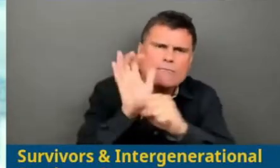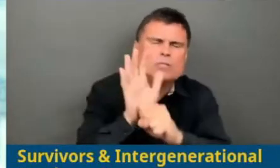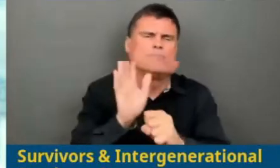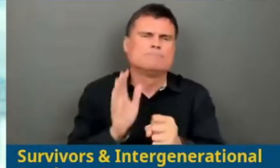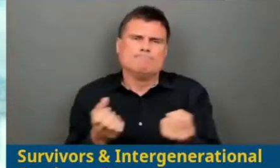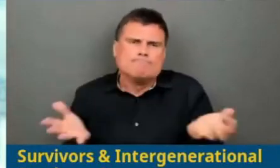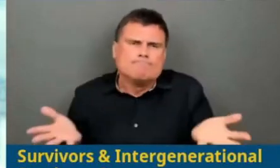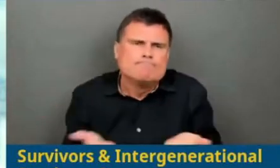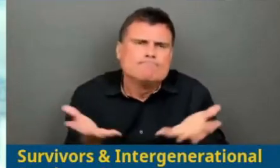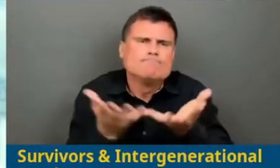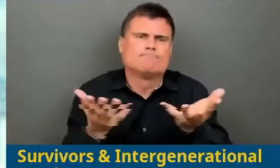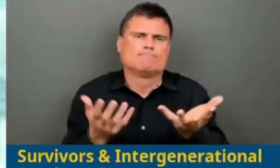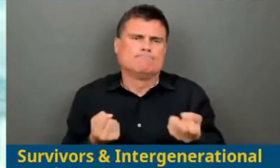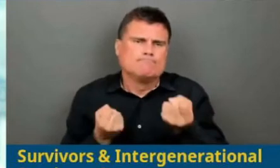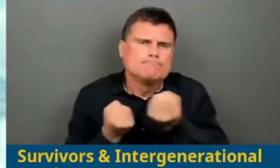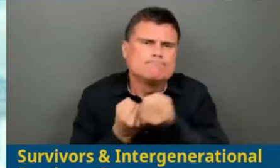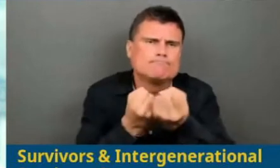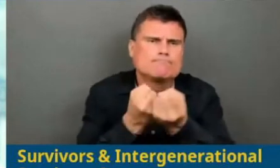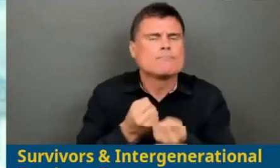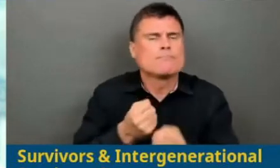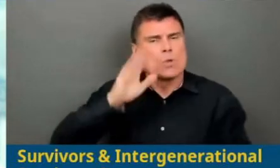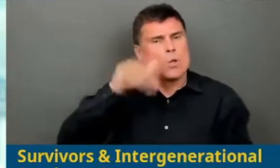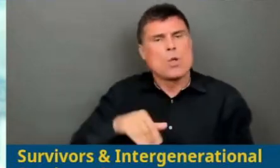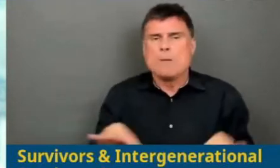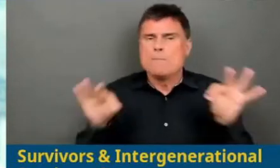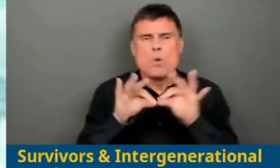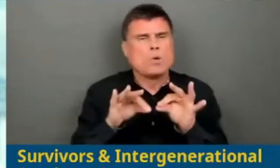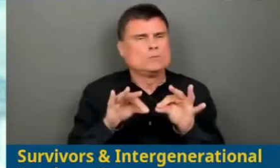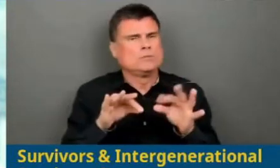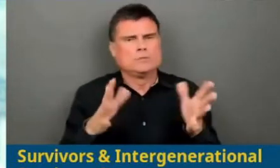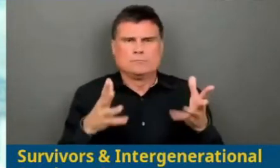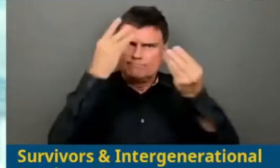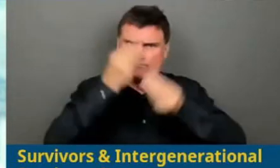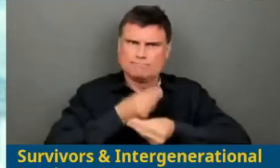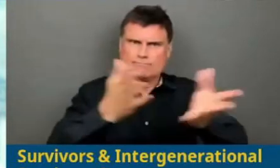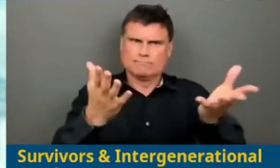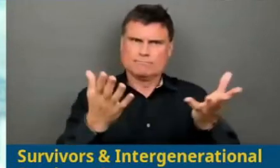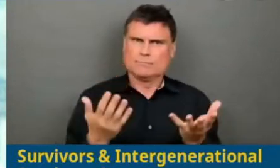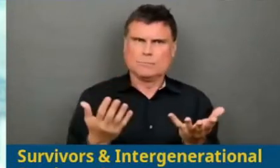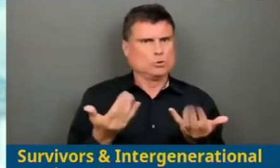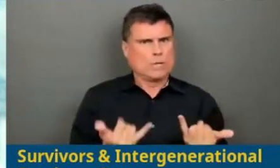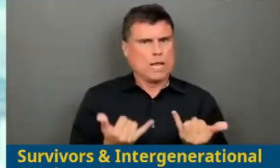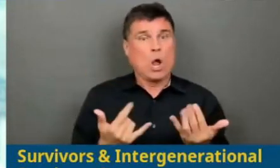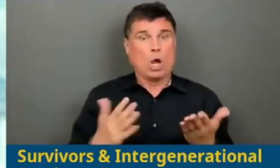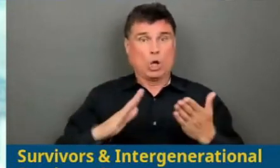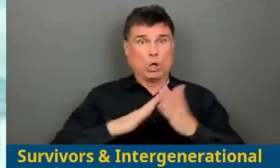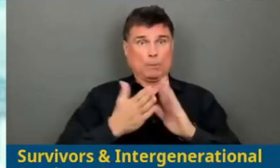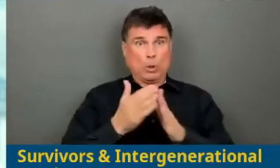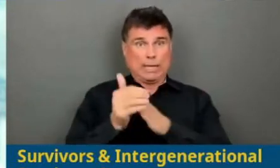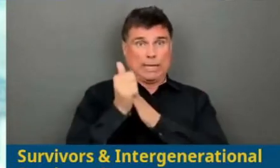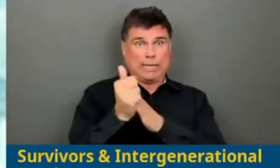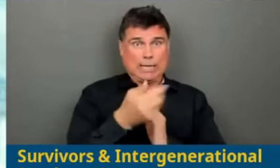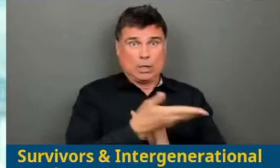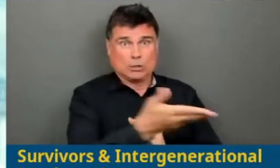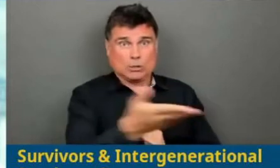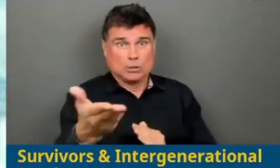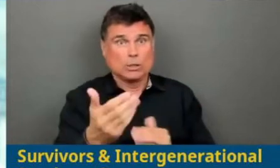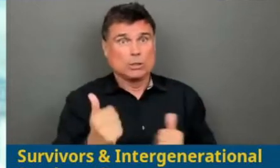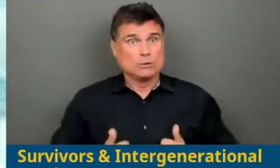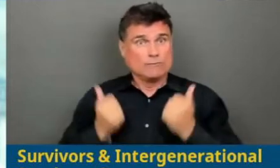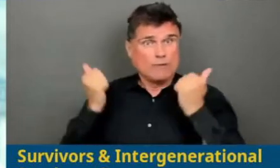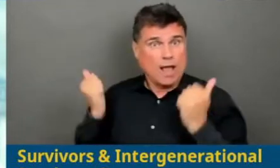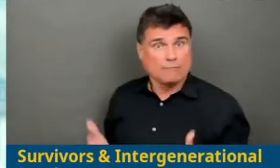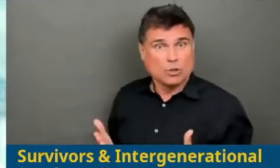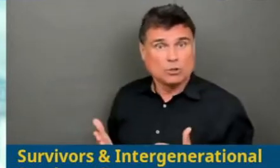to effective response that is community-led, informed by survivors, and focused